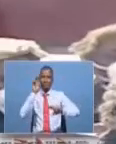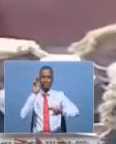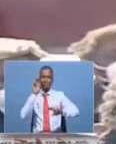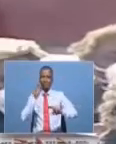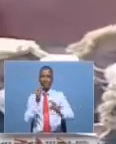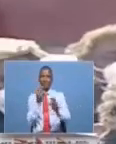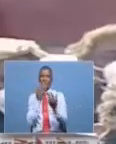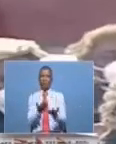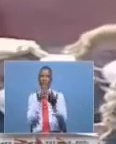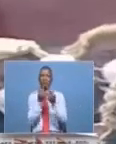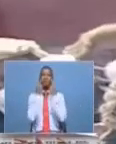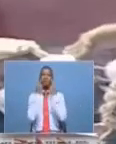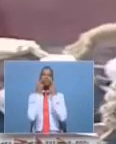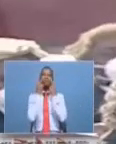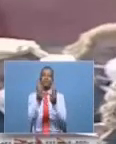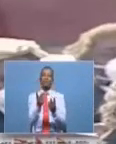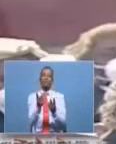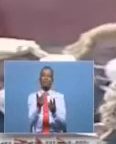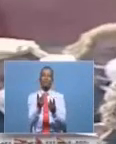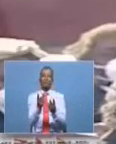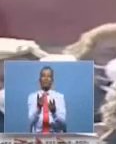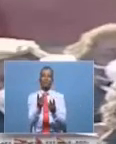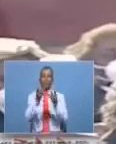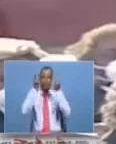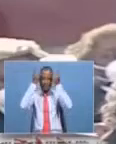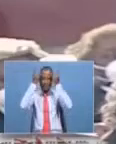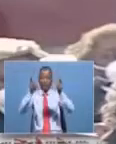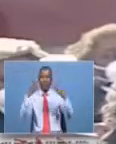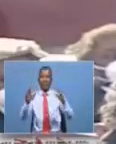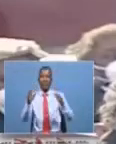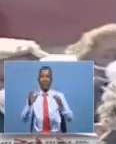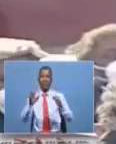in judgment over itself as if it was